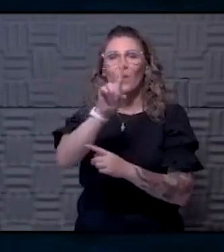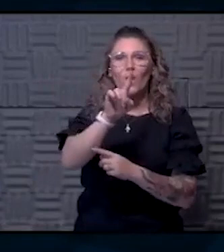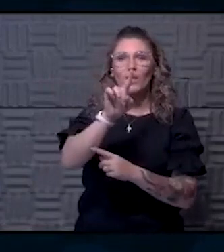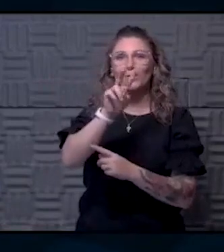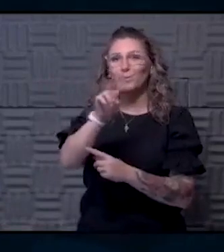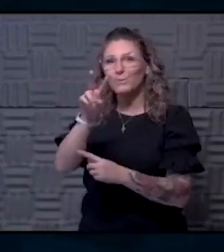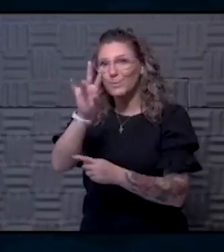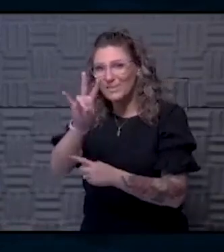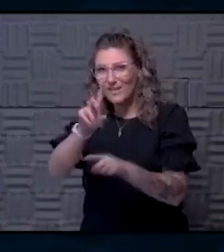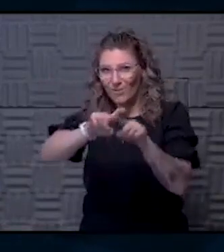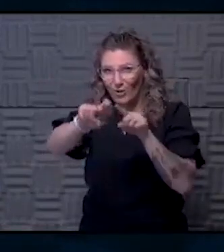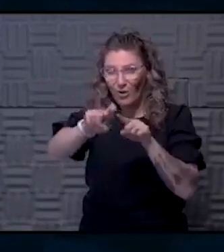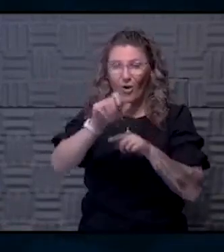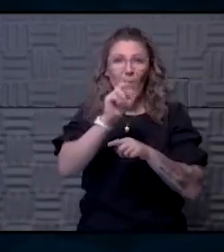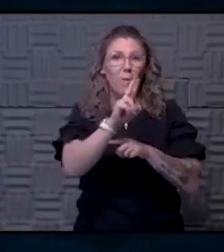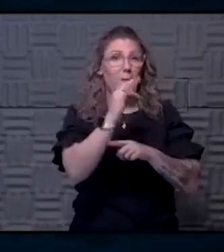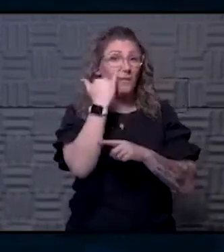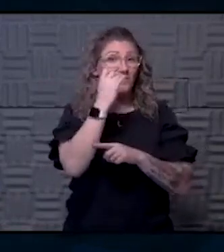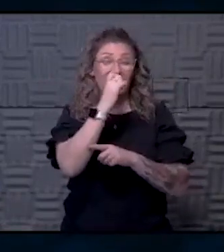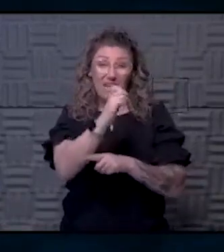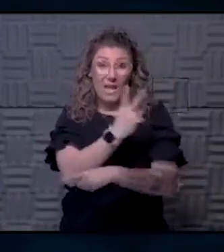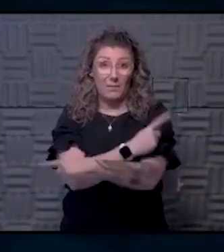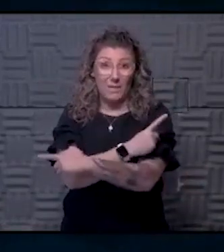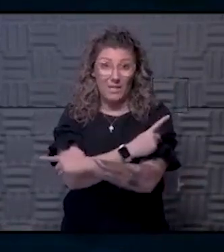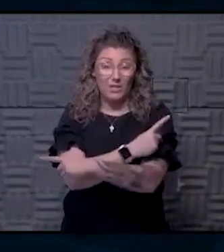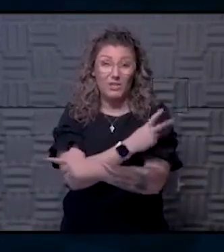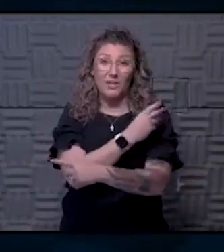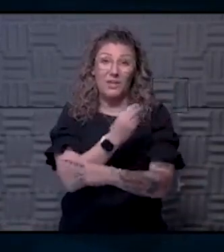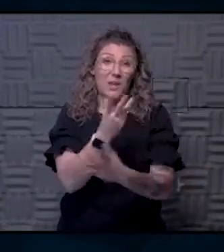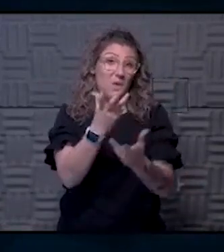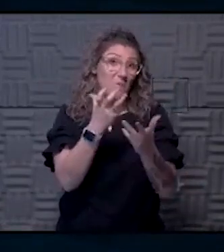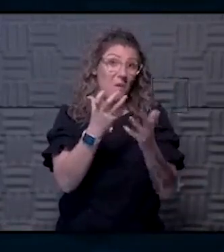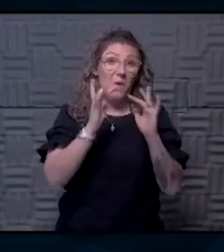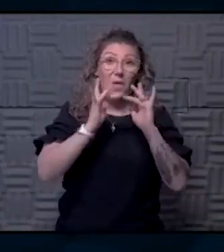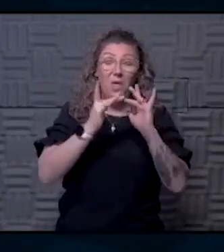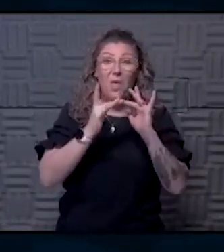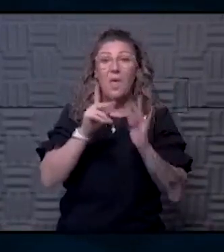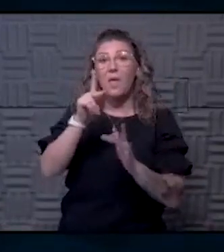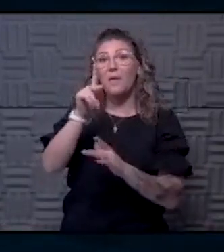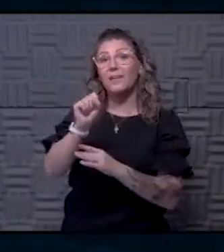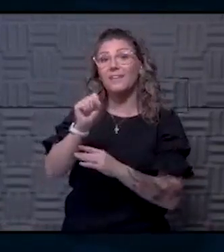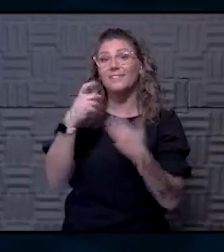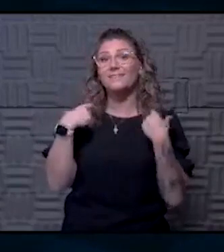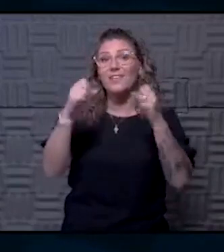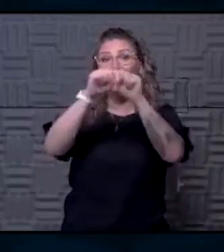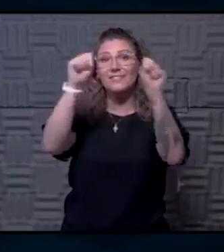913-588-1227. Or if you're not one of our patients and you just want to go online, go to